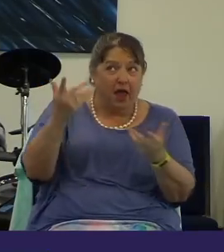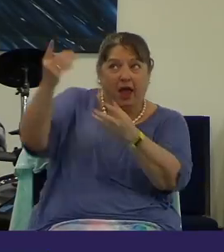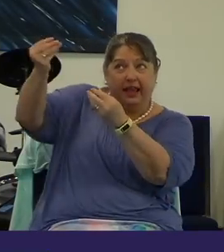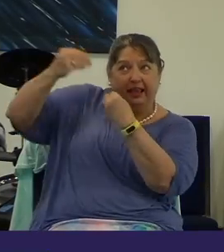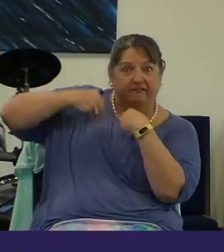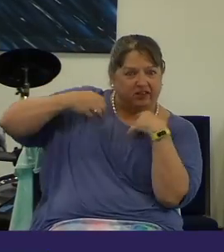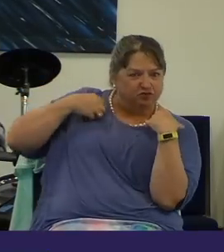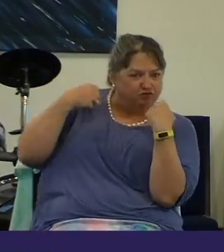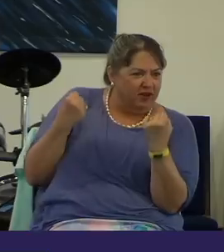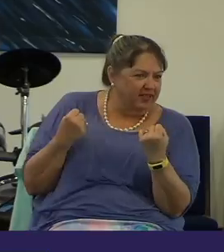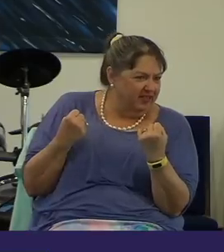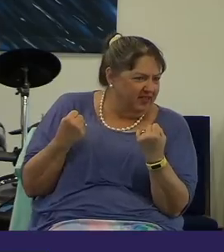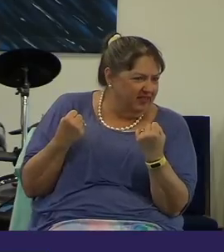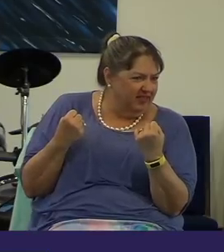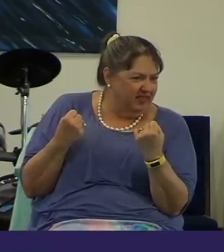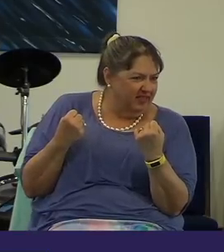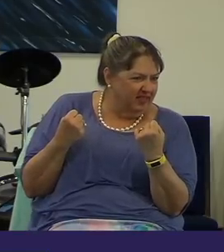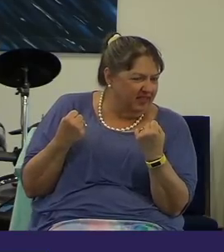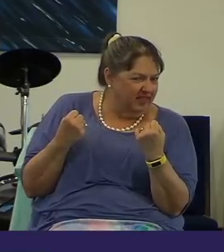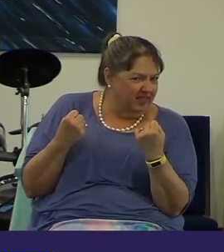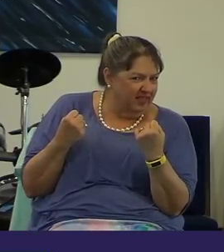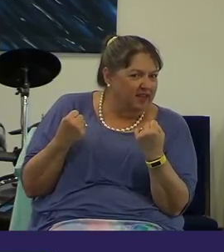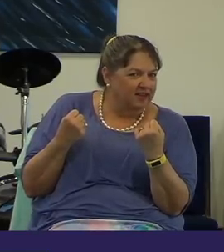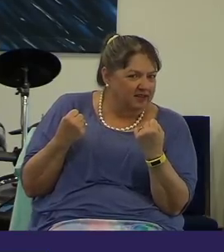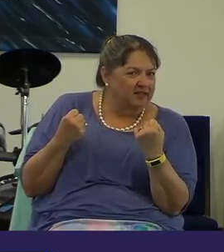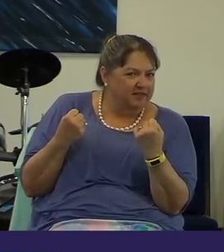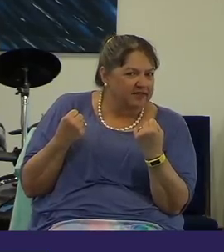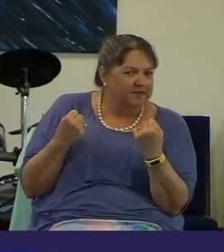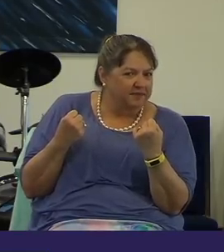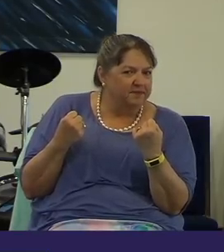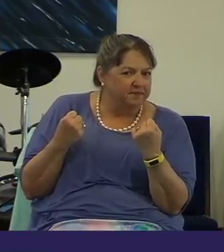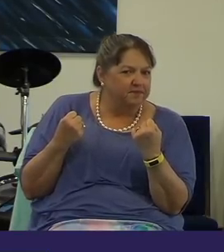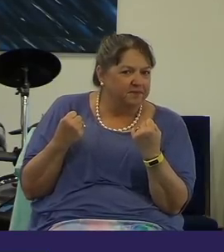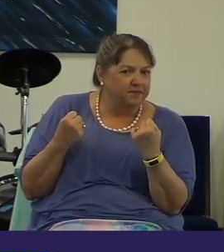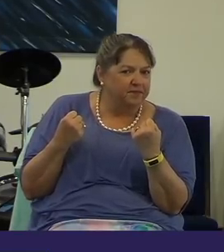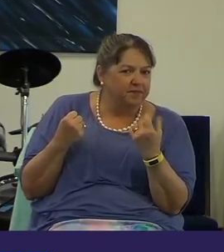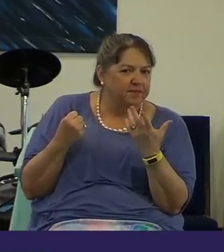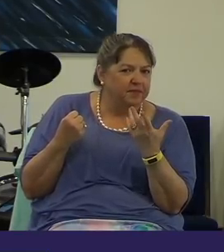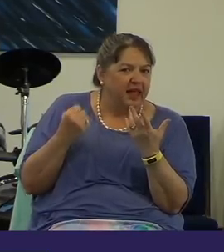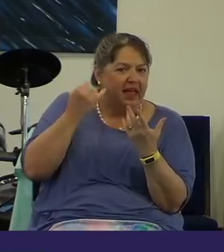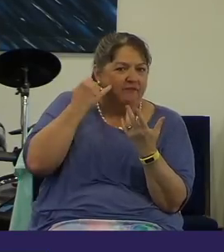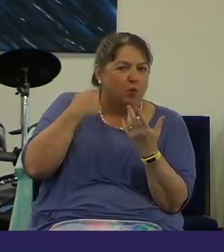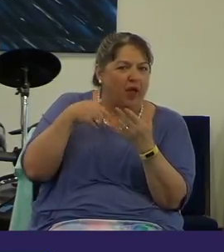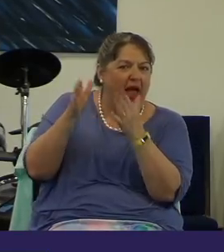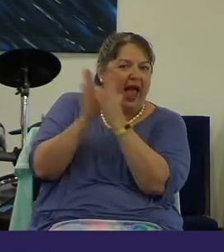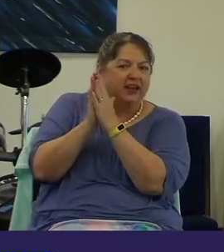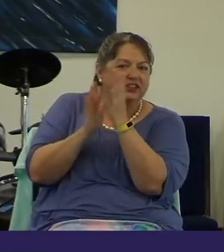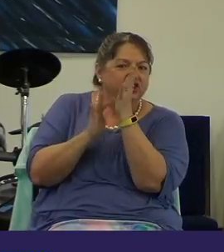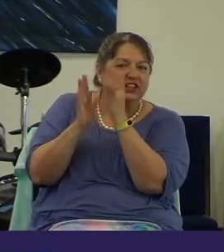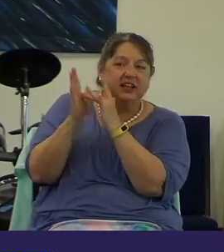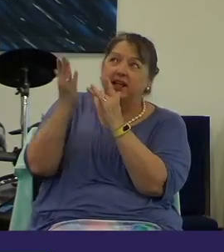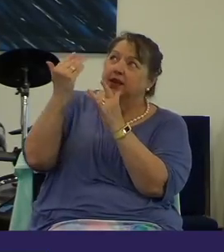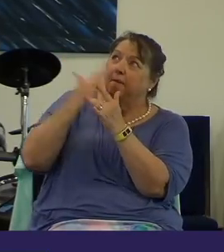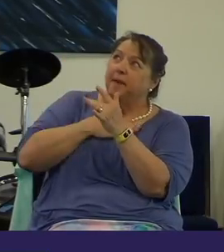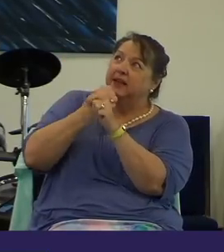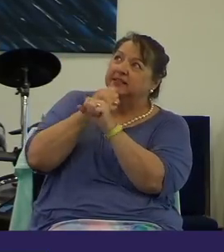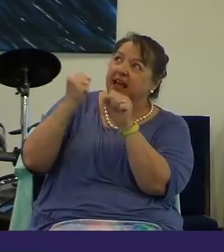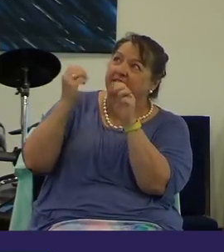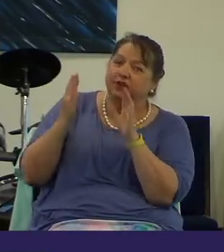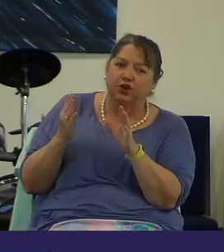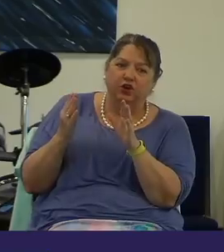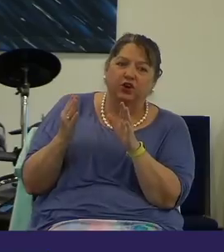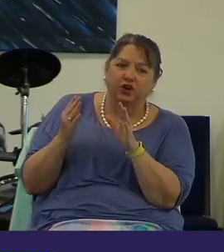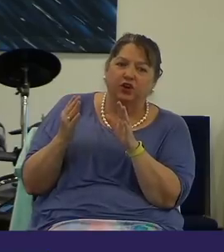strength. We can do everything through Christ. So as if you ask Jesus to be your Savior, to forgive